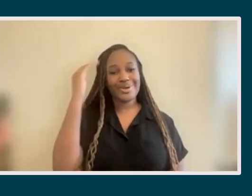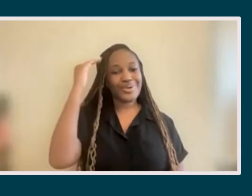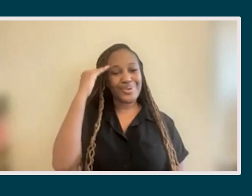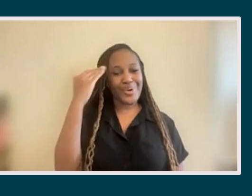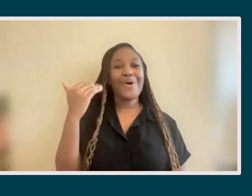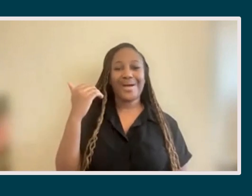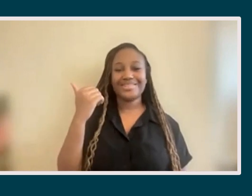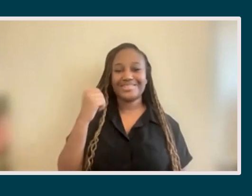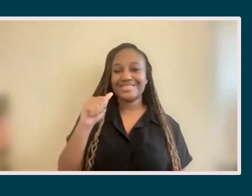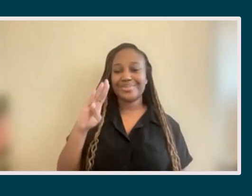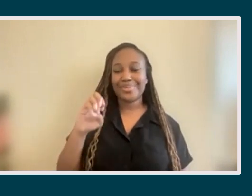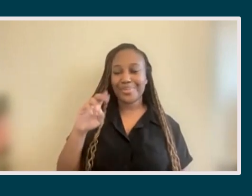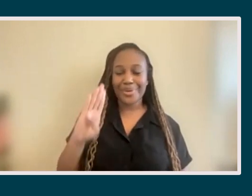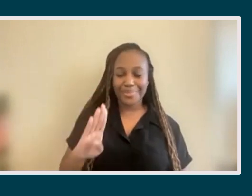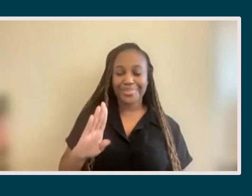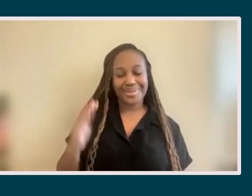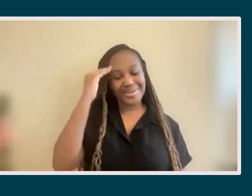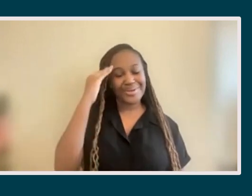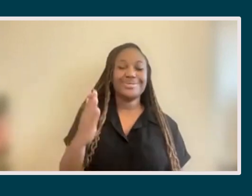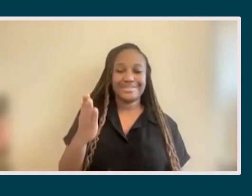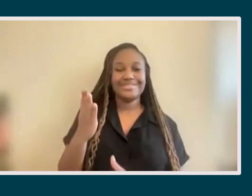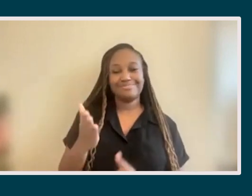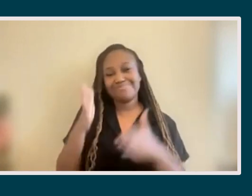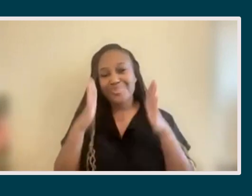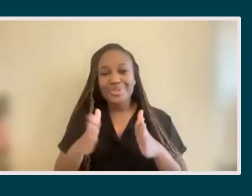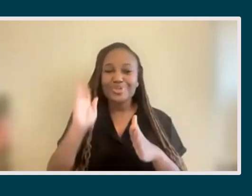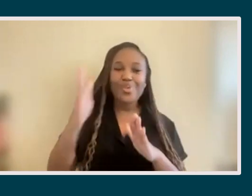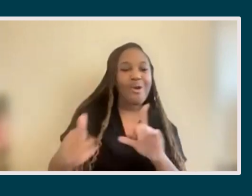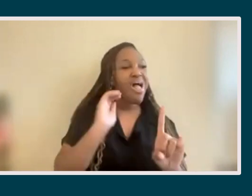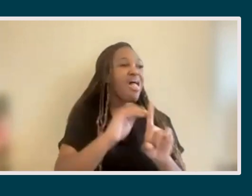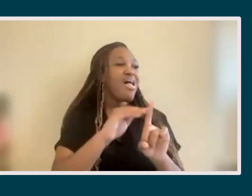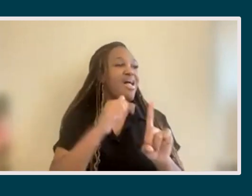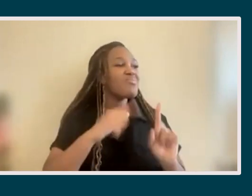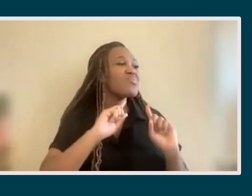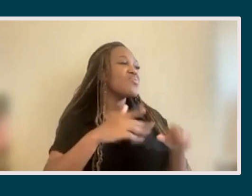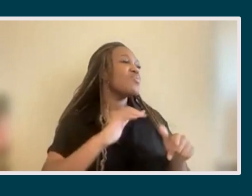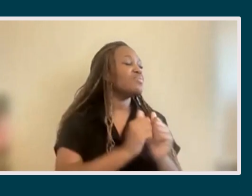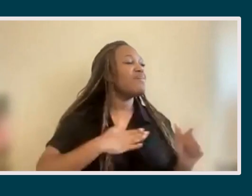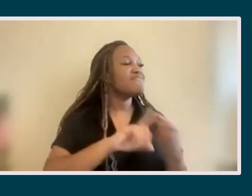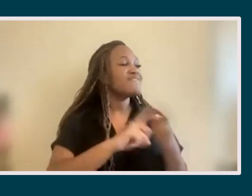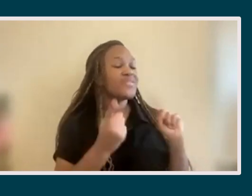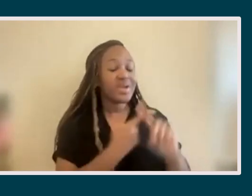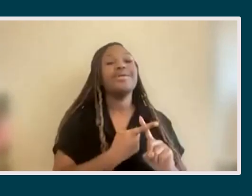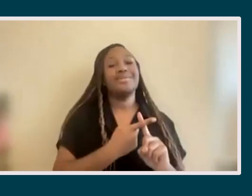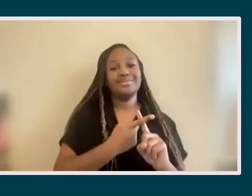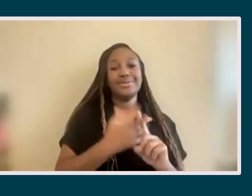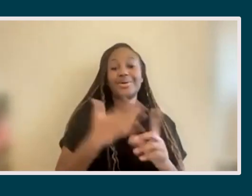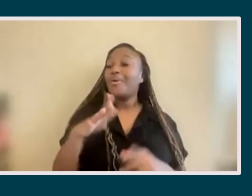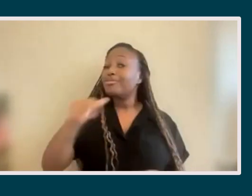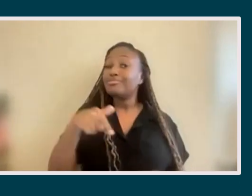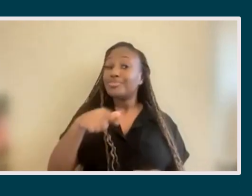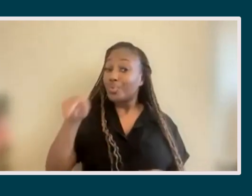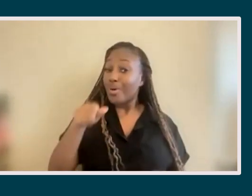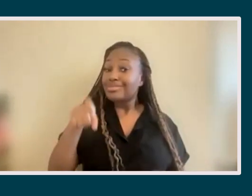rub their face in it. Good job, Auntie Barb. Yes, and obviously we've all, if anything we've learned today on this call, you got to find a friend named Barb, because they